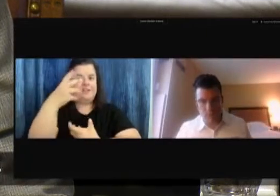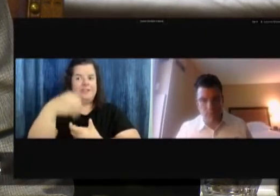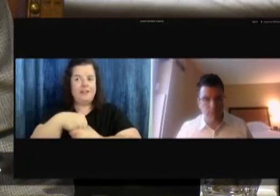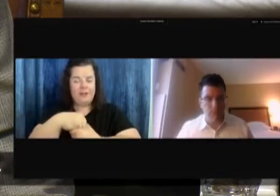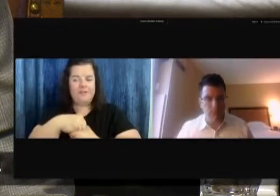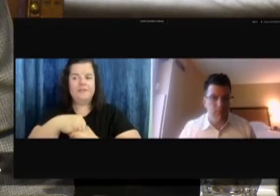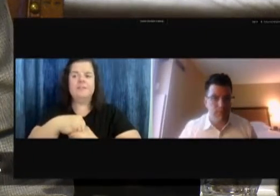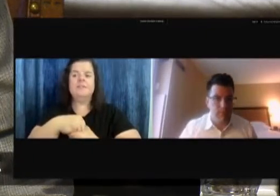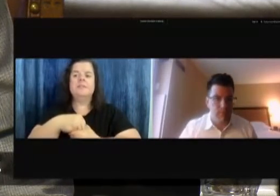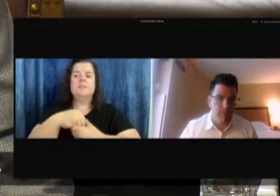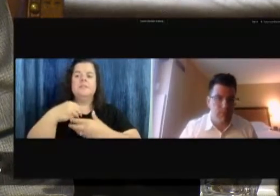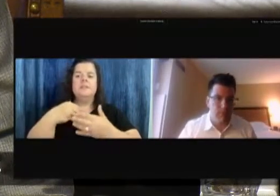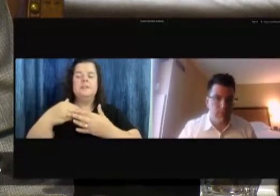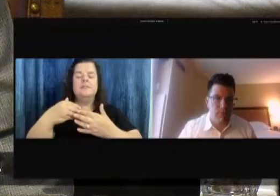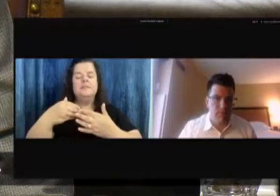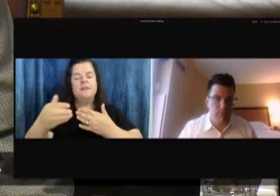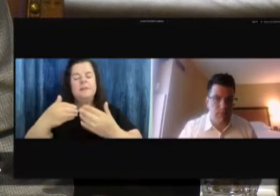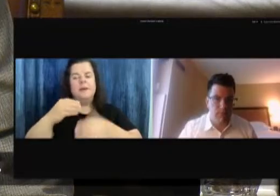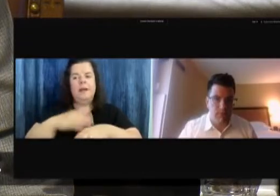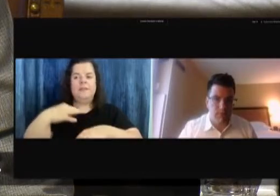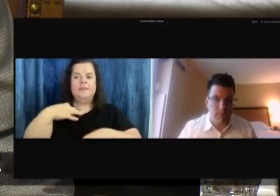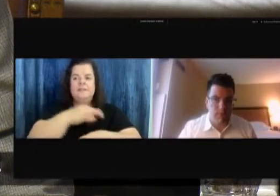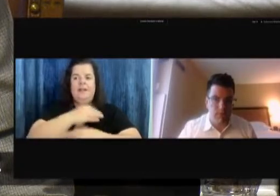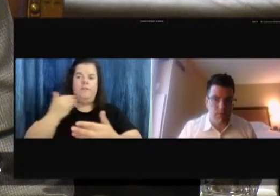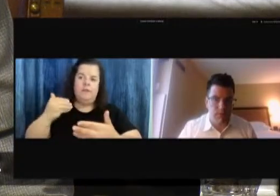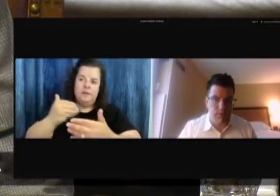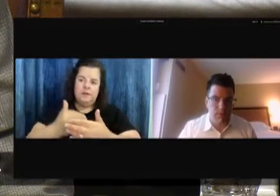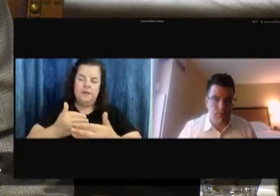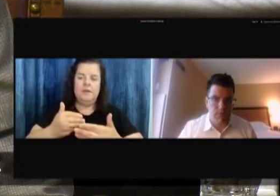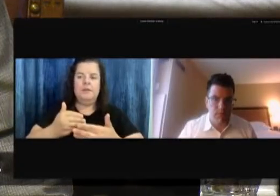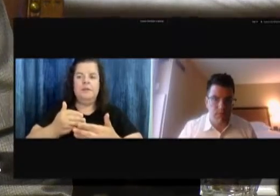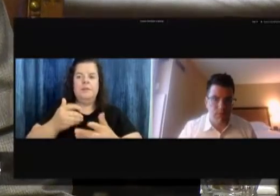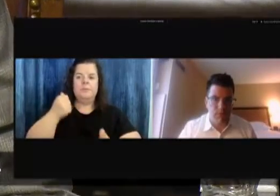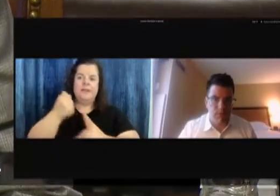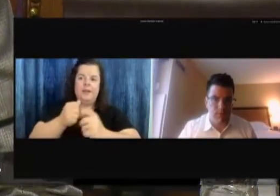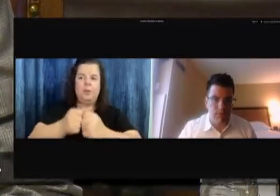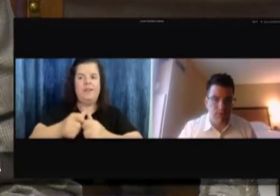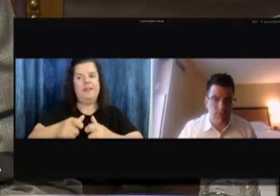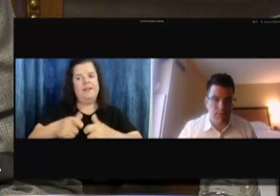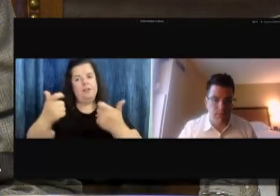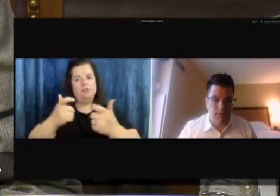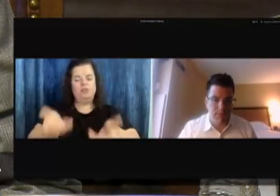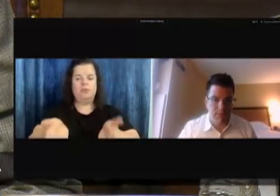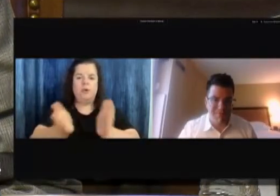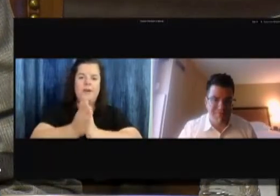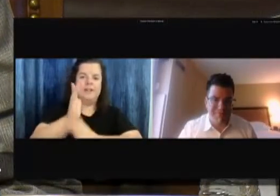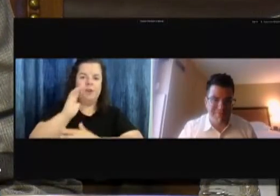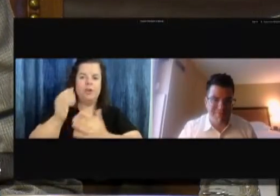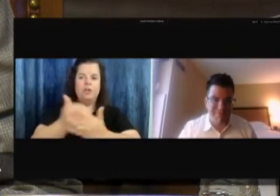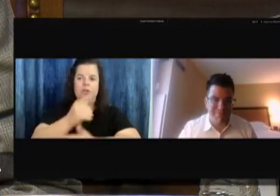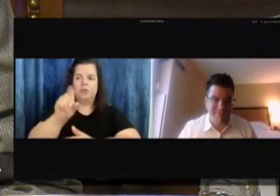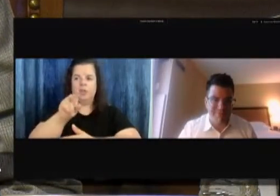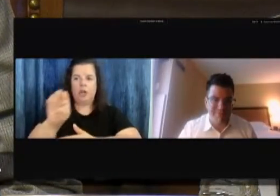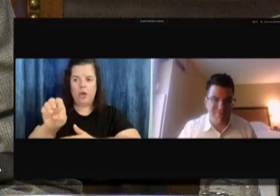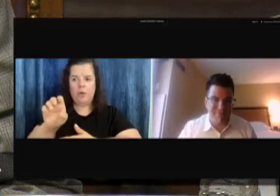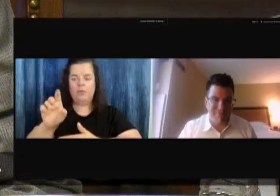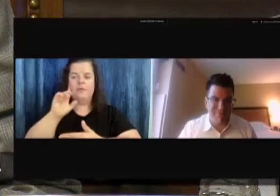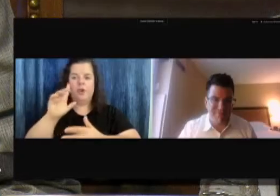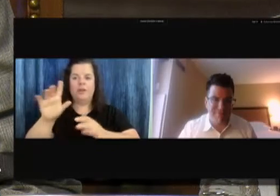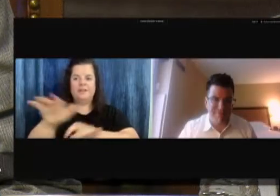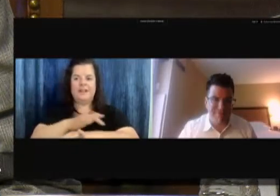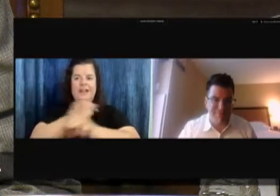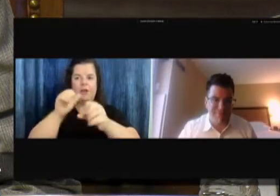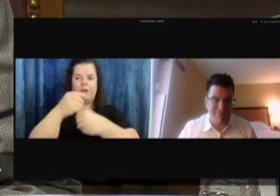on staff leading up to this. To be hit with a request for rezoning upon taking office is quite a bit.